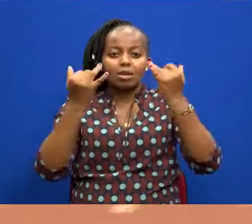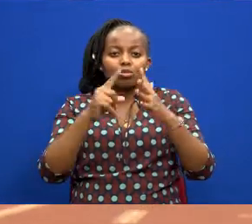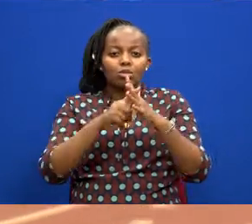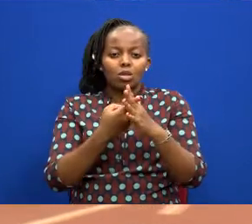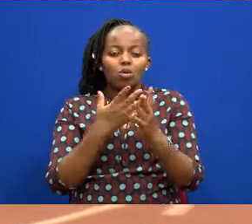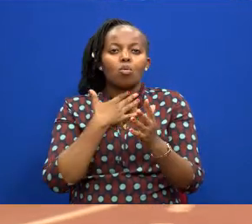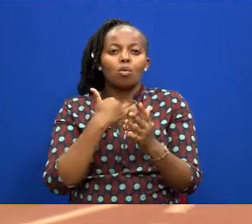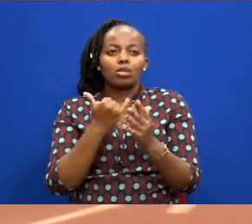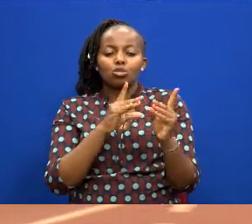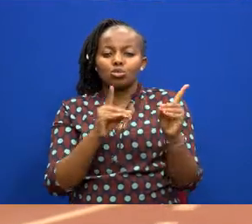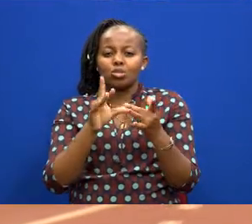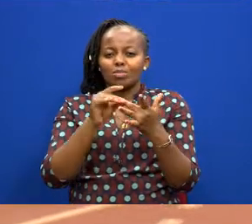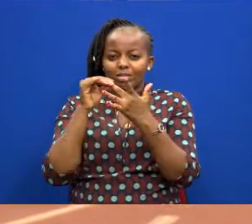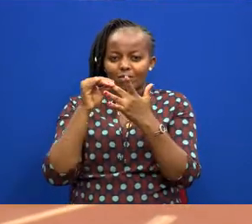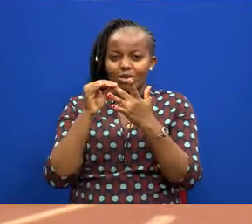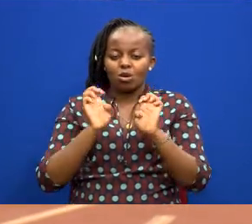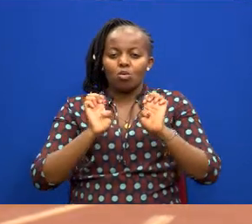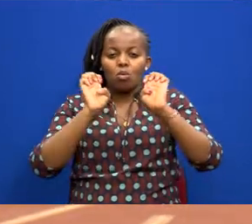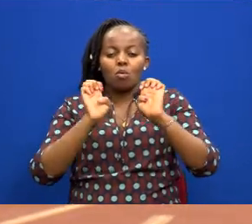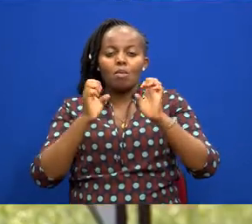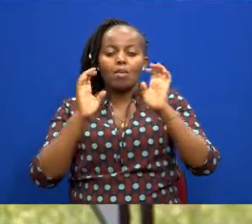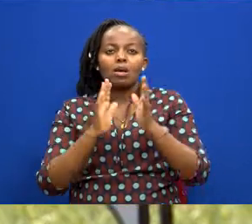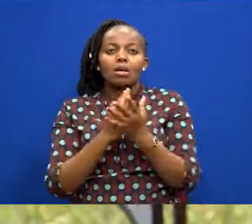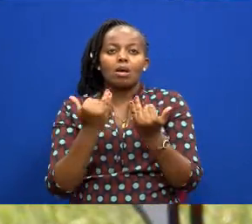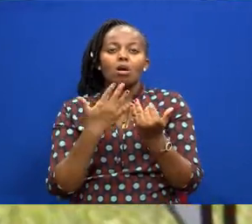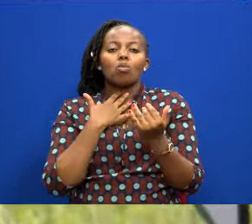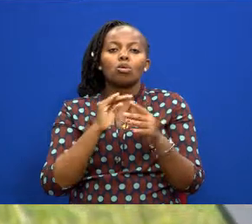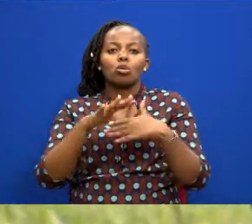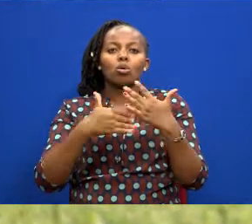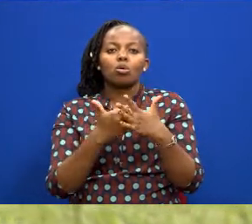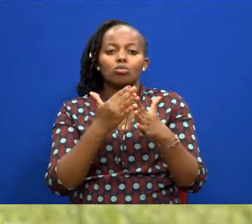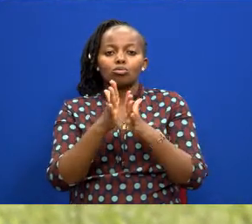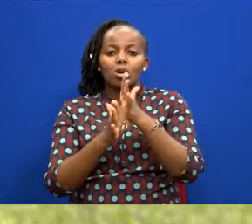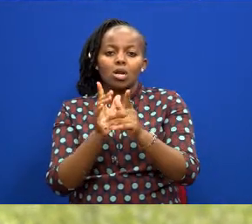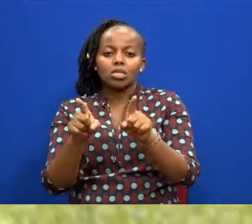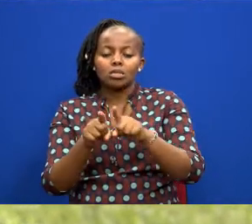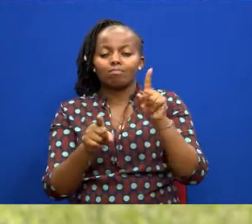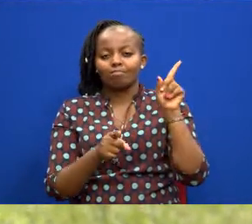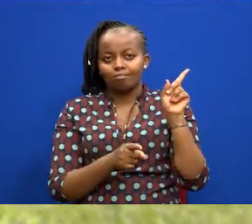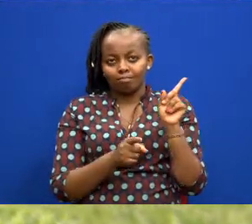with some sprint specific warm up, I want you guys to sit on the tartan.